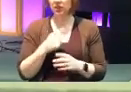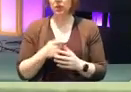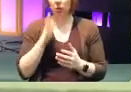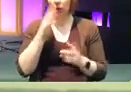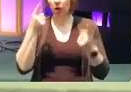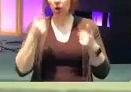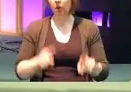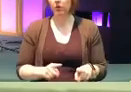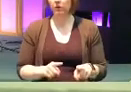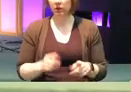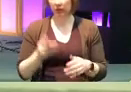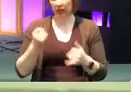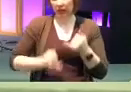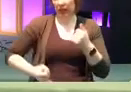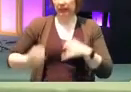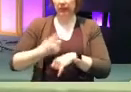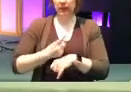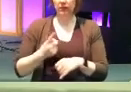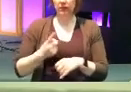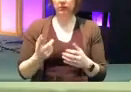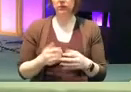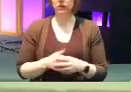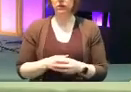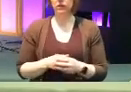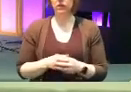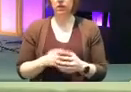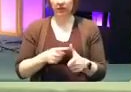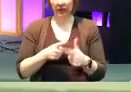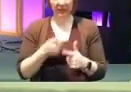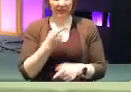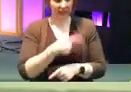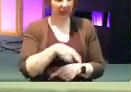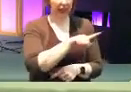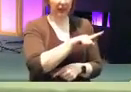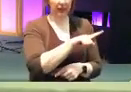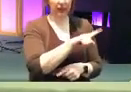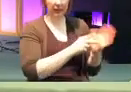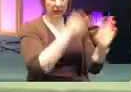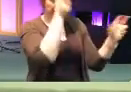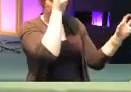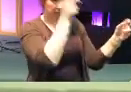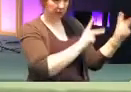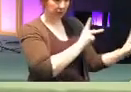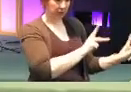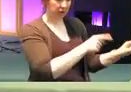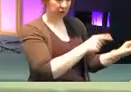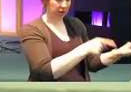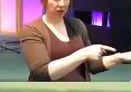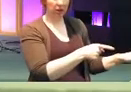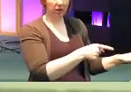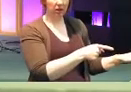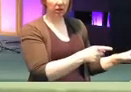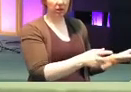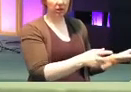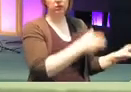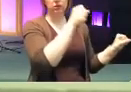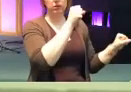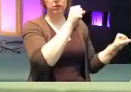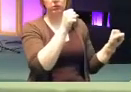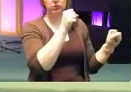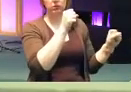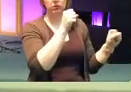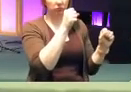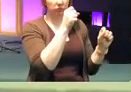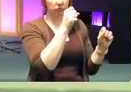happen in the last days. Then they, talking about the evil, they will deliver you up to tribulation and put you to